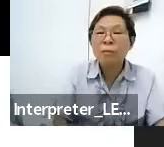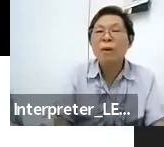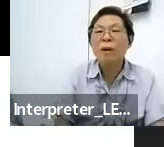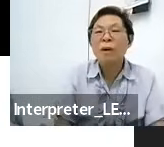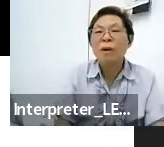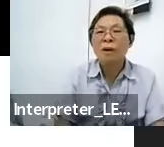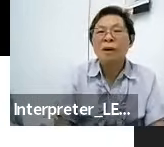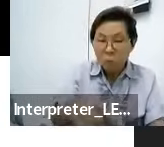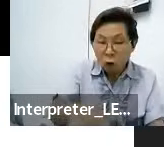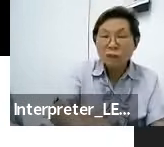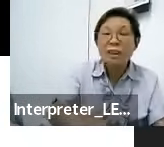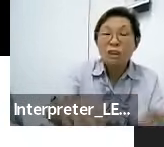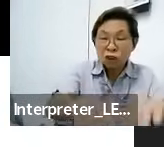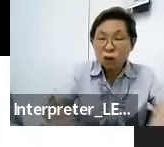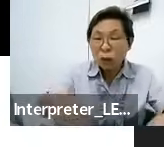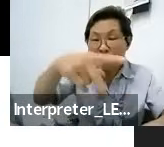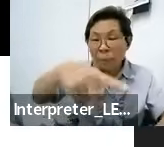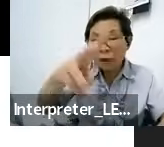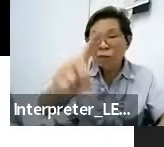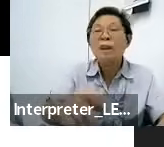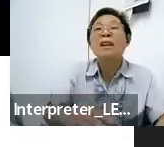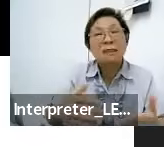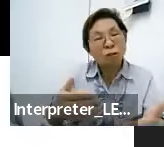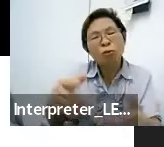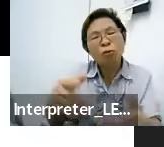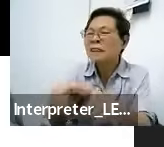our society and we need to make that happen for them.